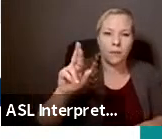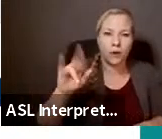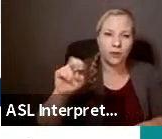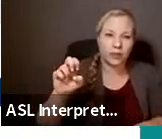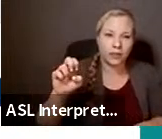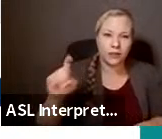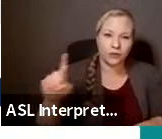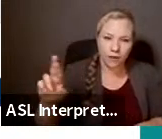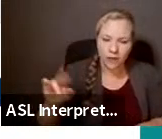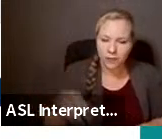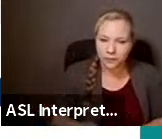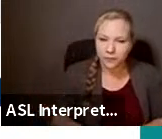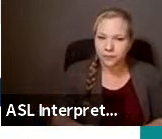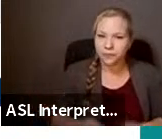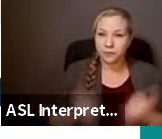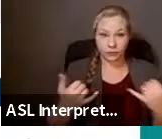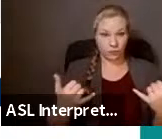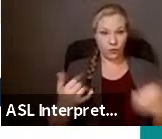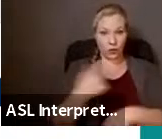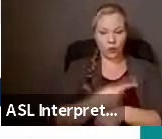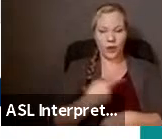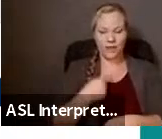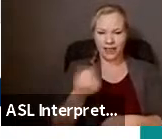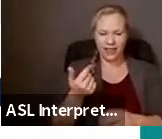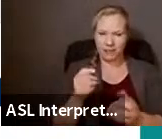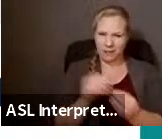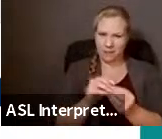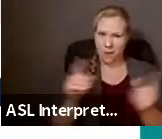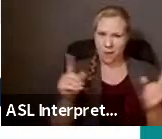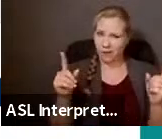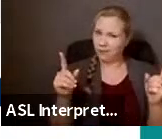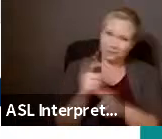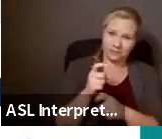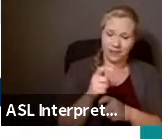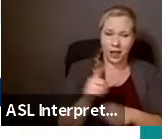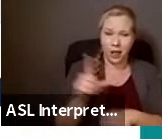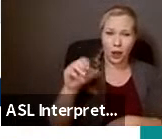is a much more convoluted kind of loop system